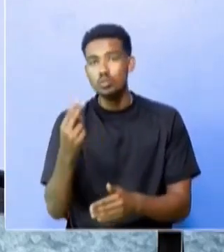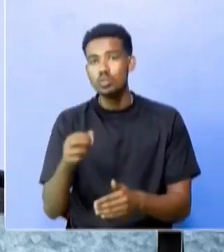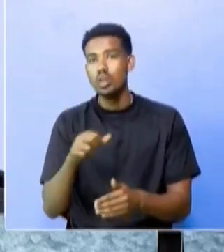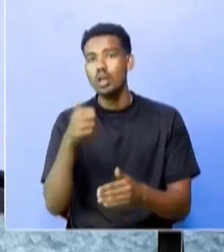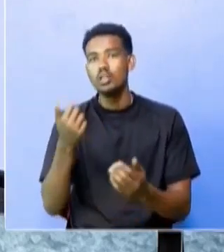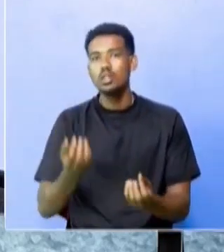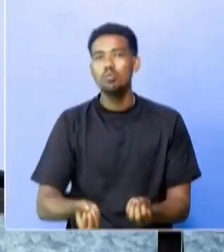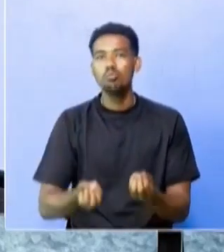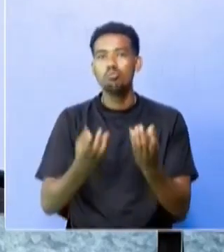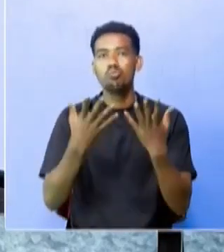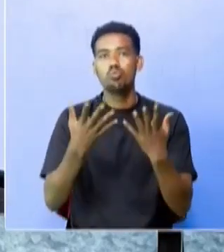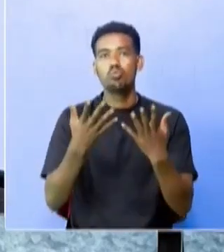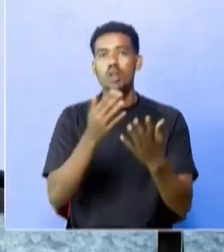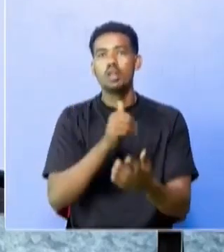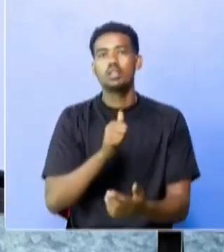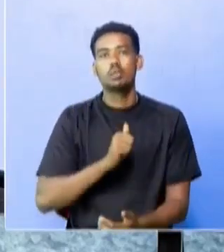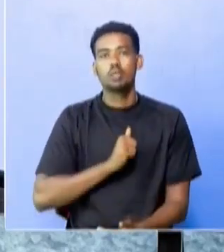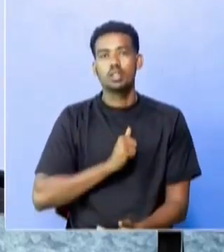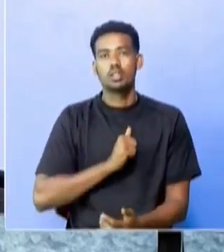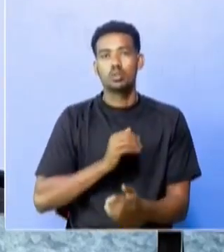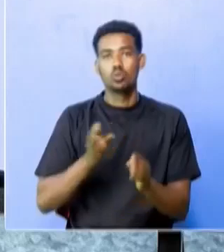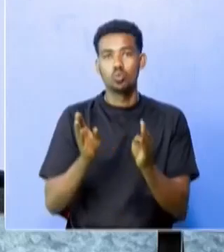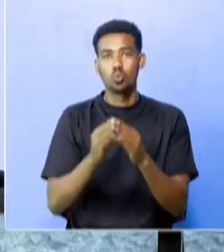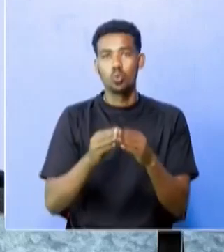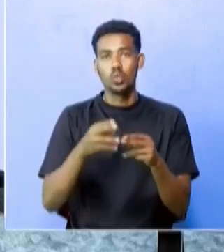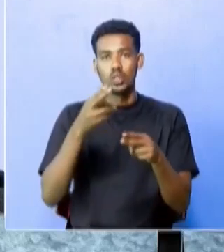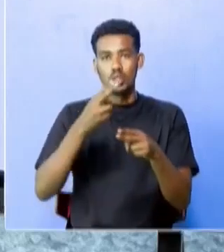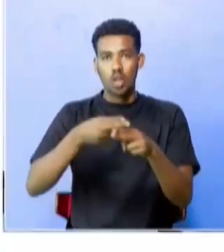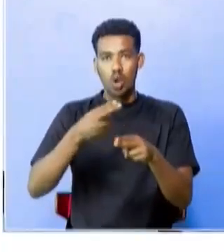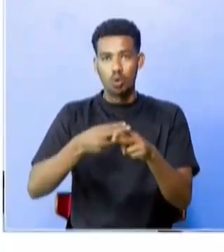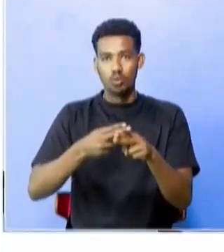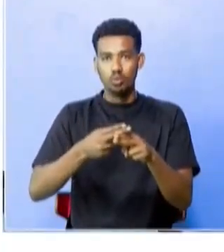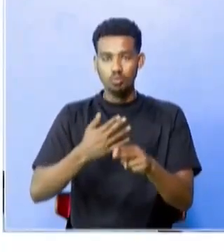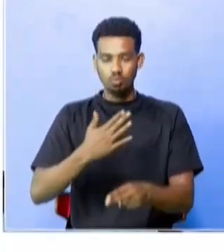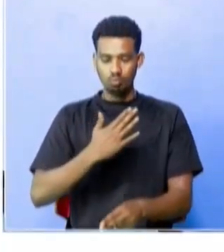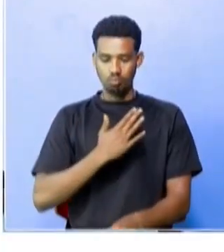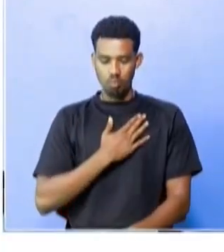plural subject with noun, for example. My